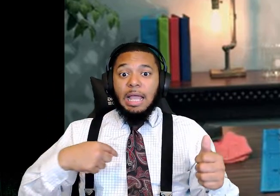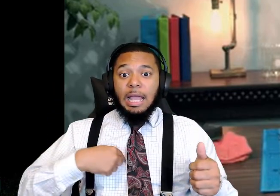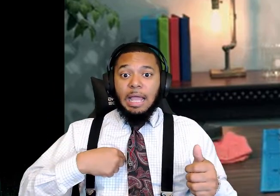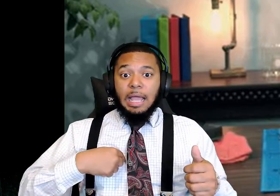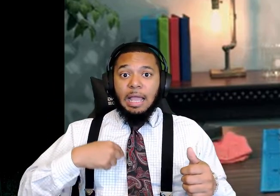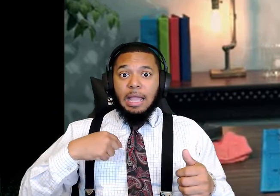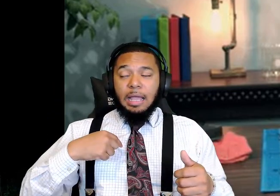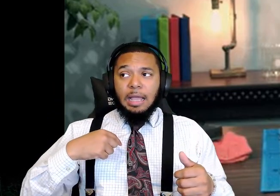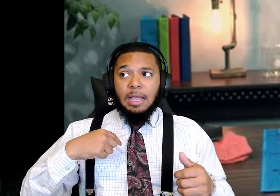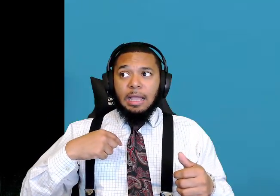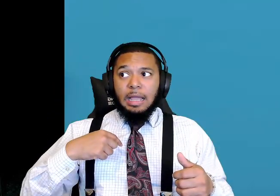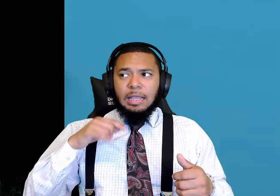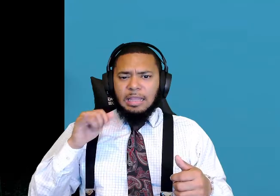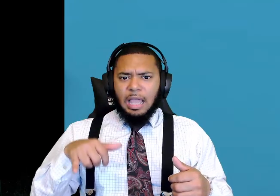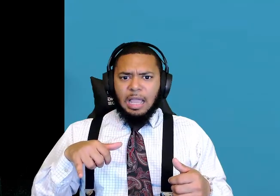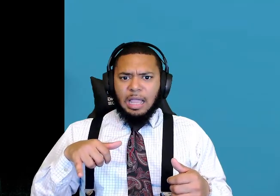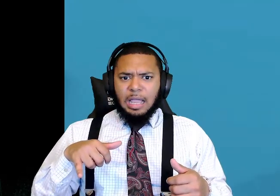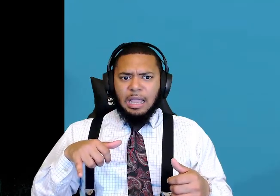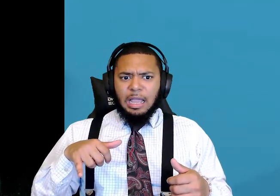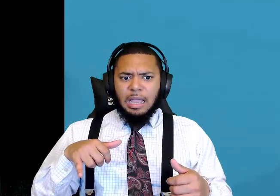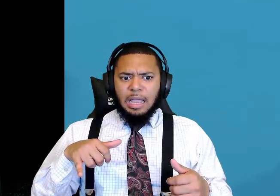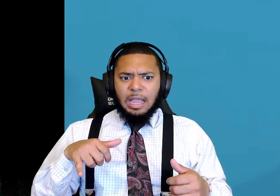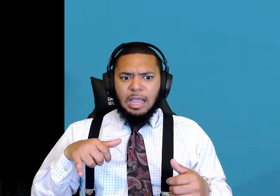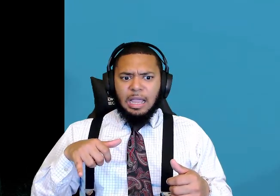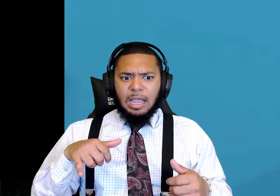that was